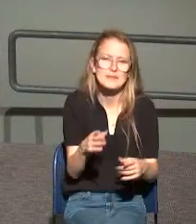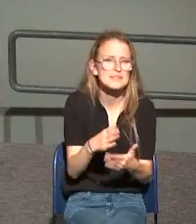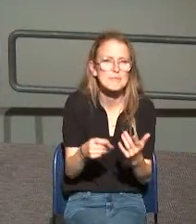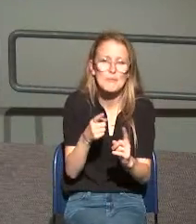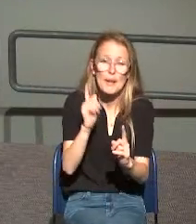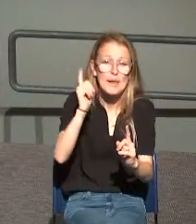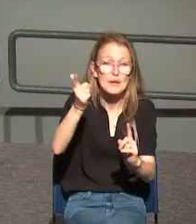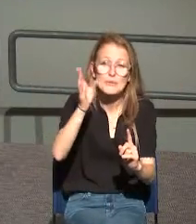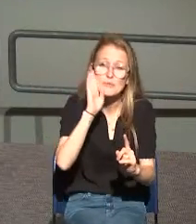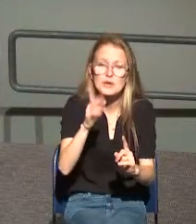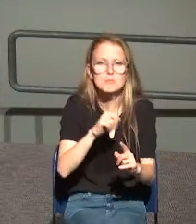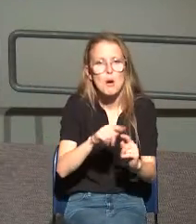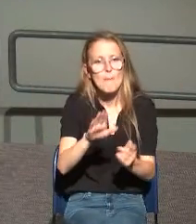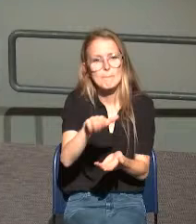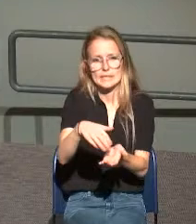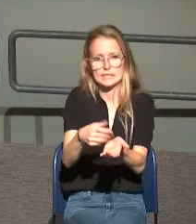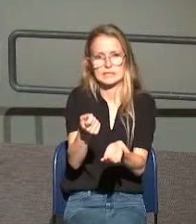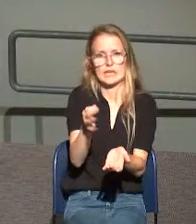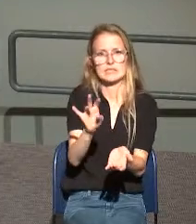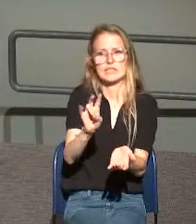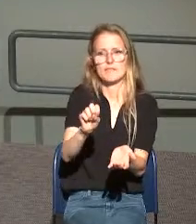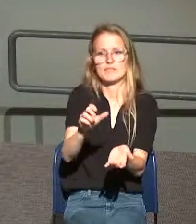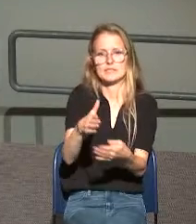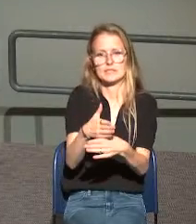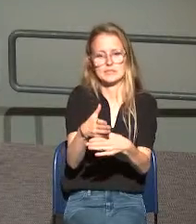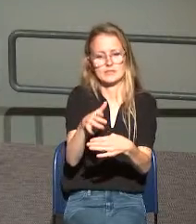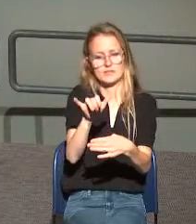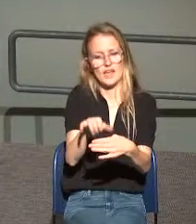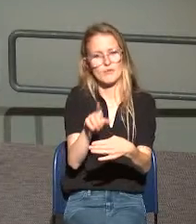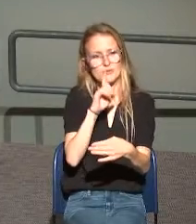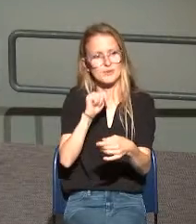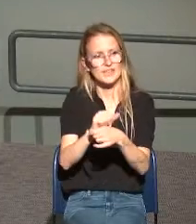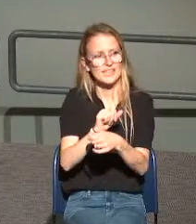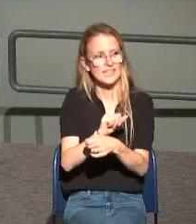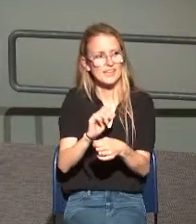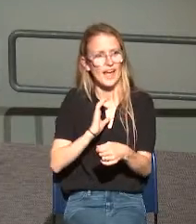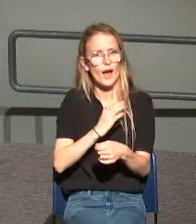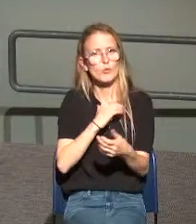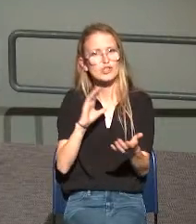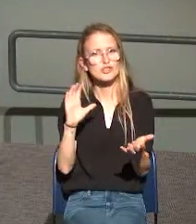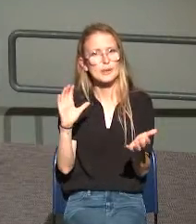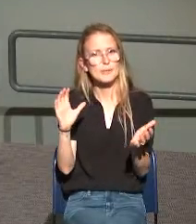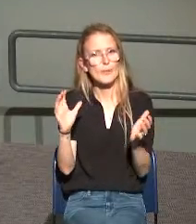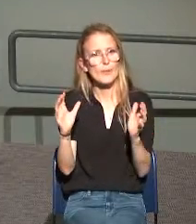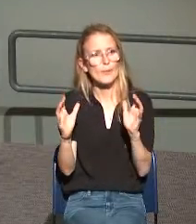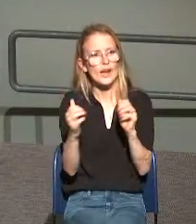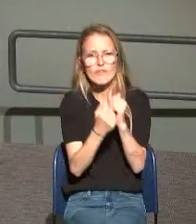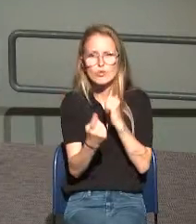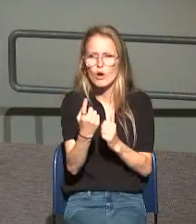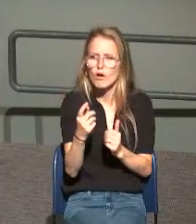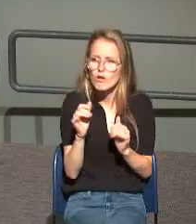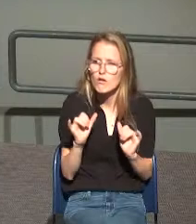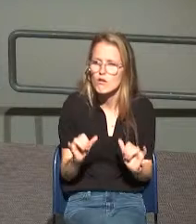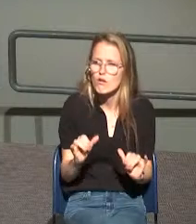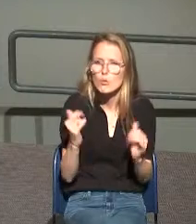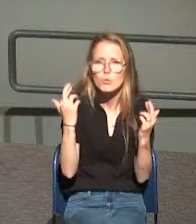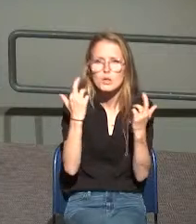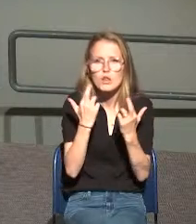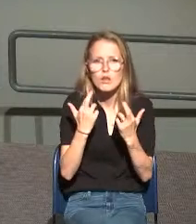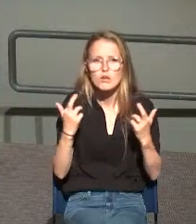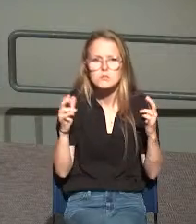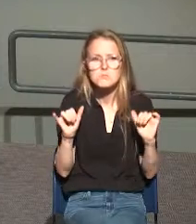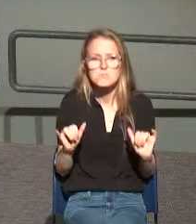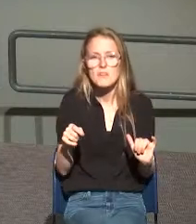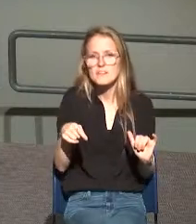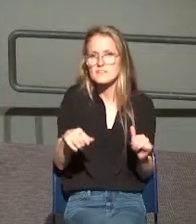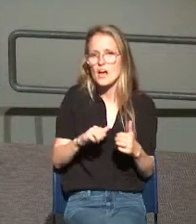think the mid-70s, like you said, was kind of that turning point where everybody started to realize that this is the wave of the future,